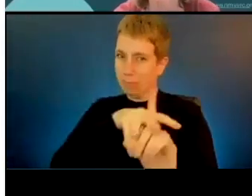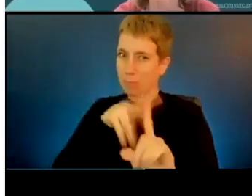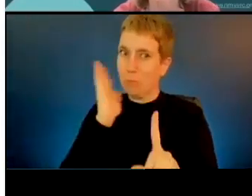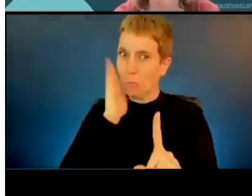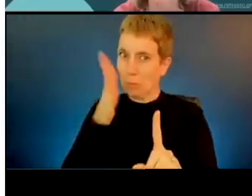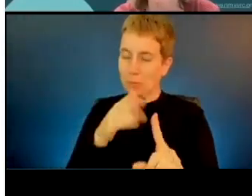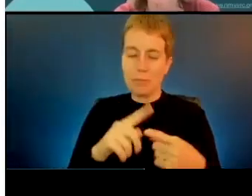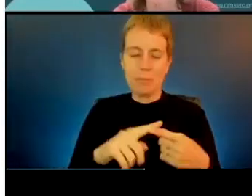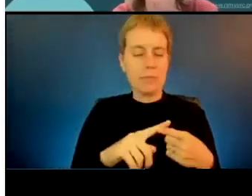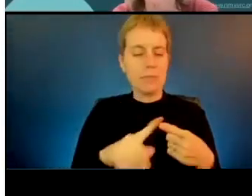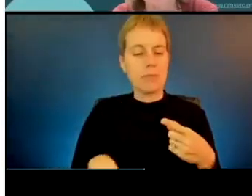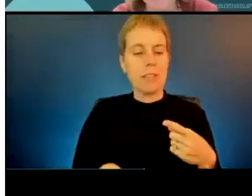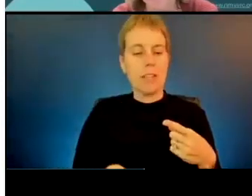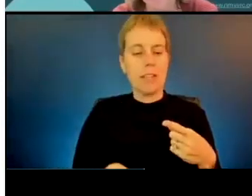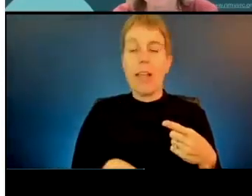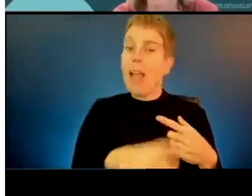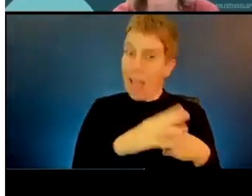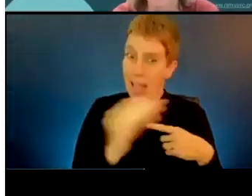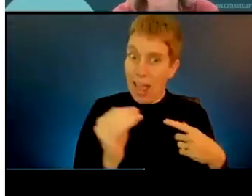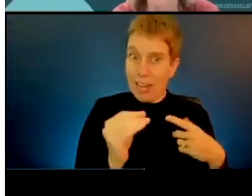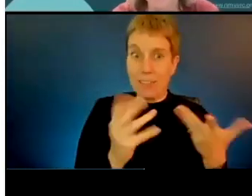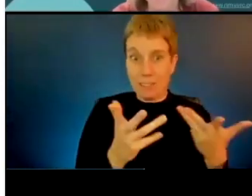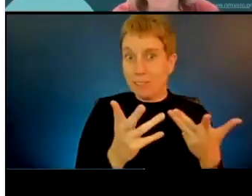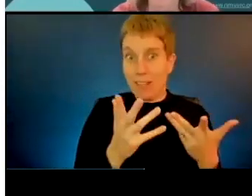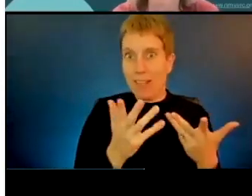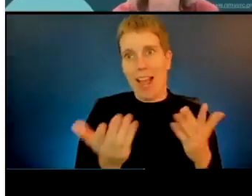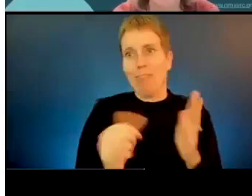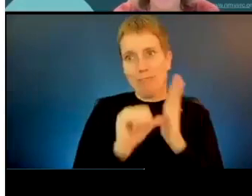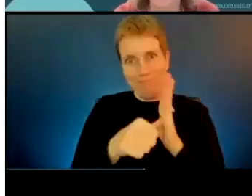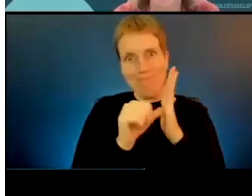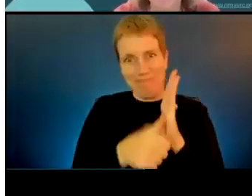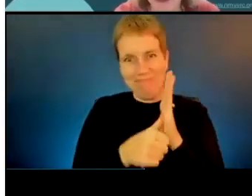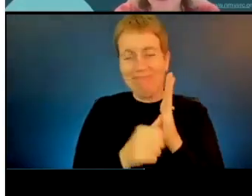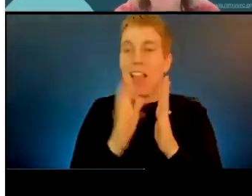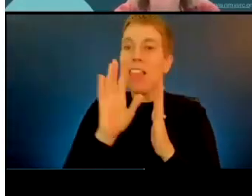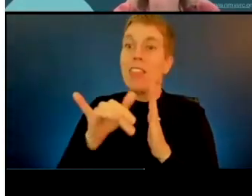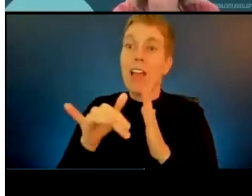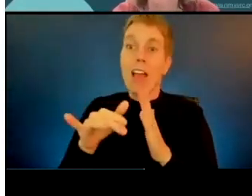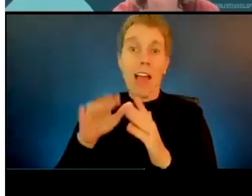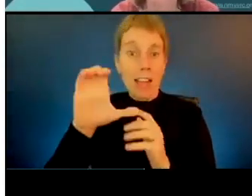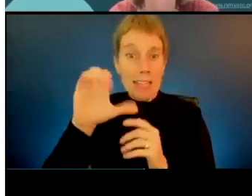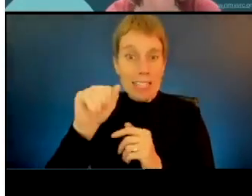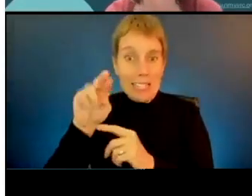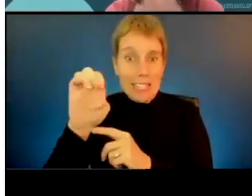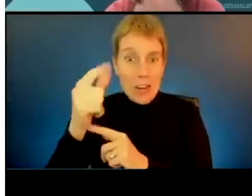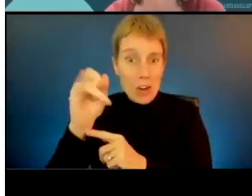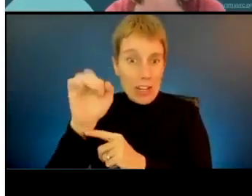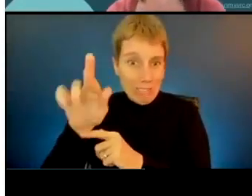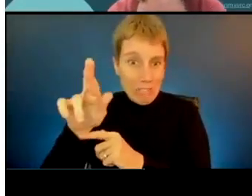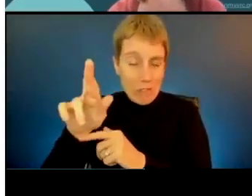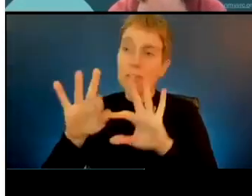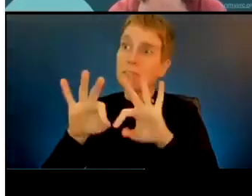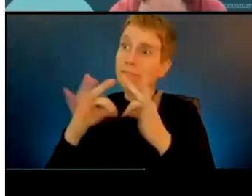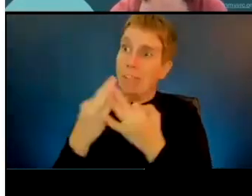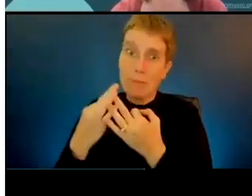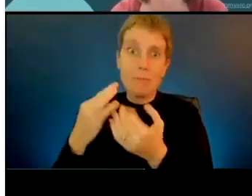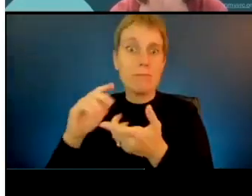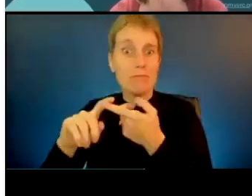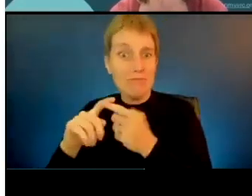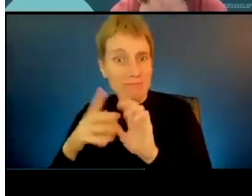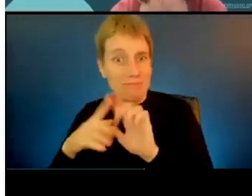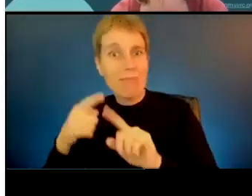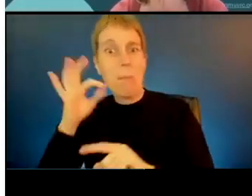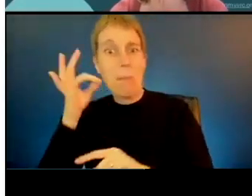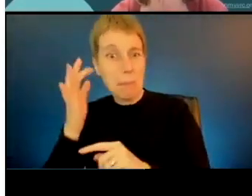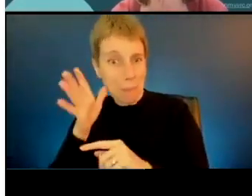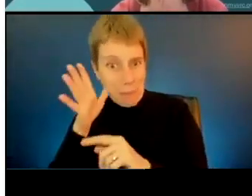difference is the importance of including a caregiver, a supportive caregiver in treatment, because they are going to be the person that's going to be with the